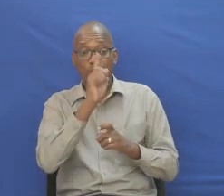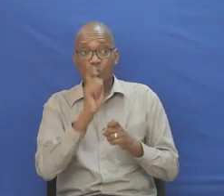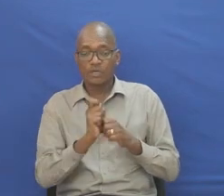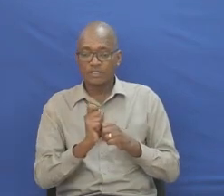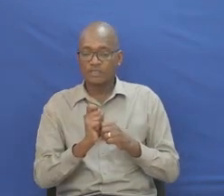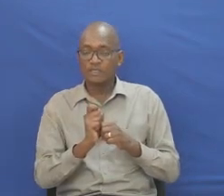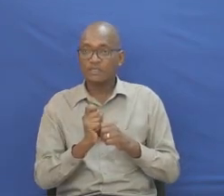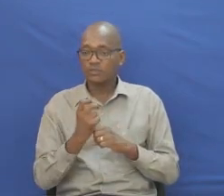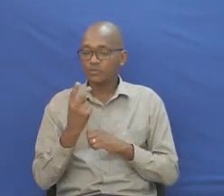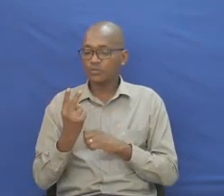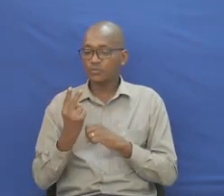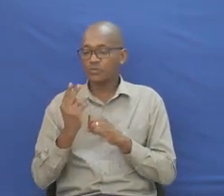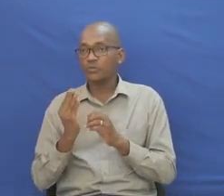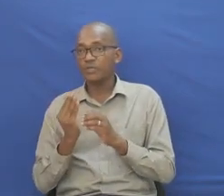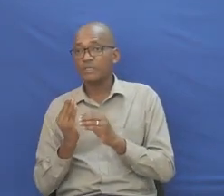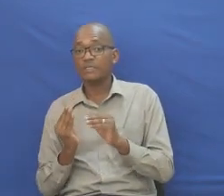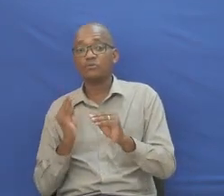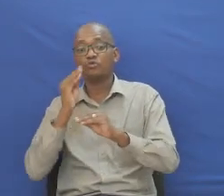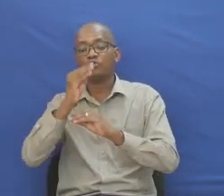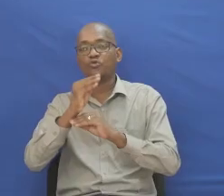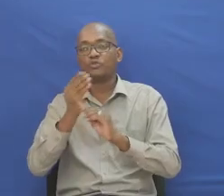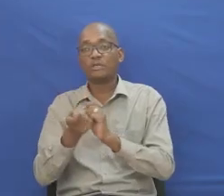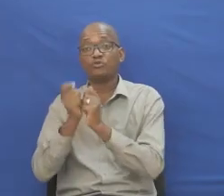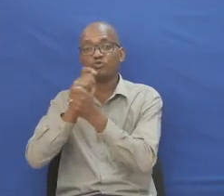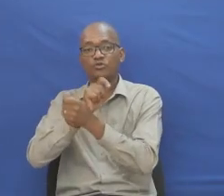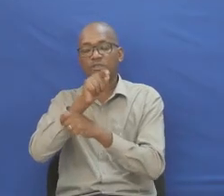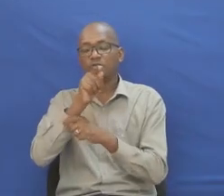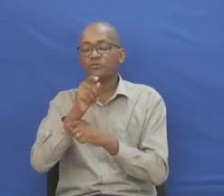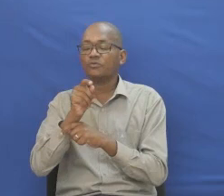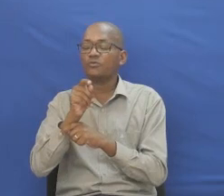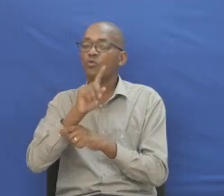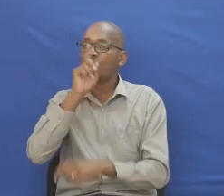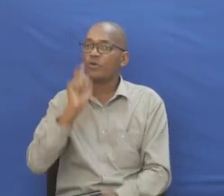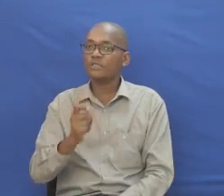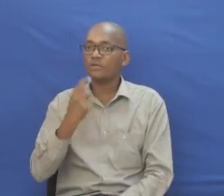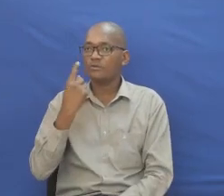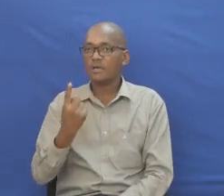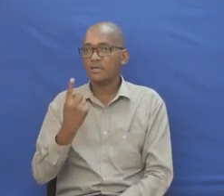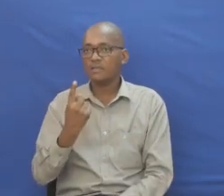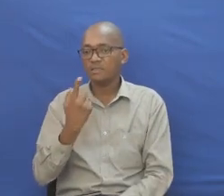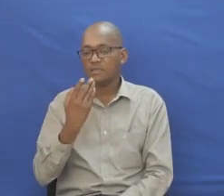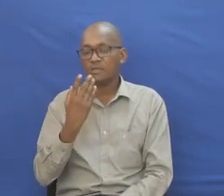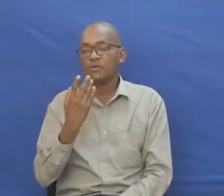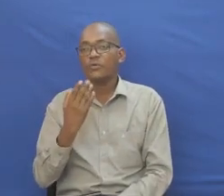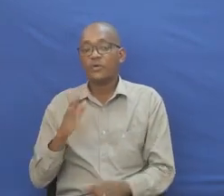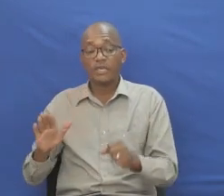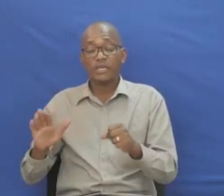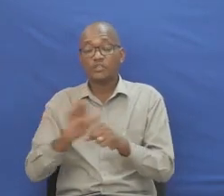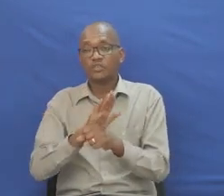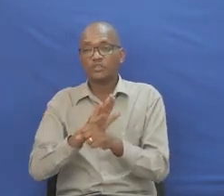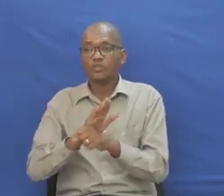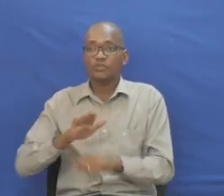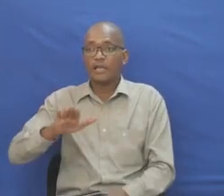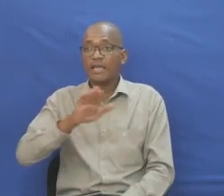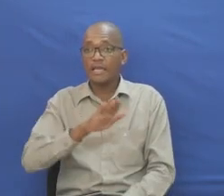equation, what are we going to get? We get the total area of triangle ABC will